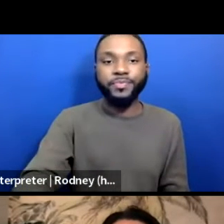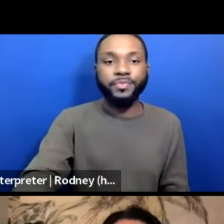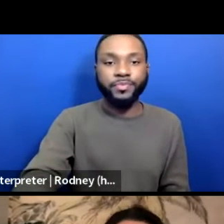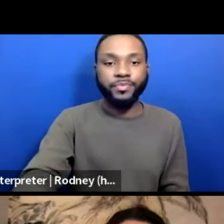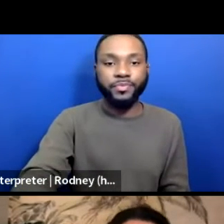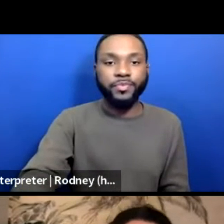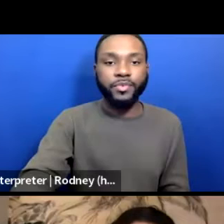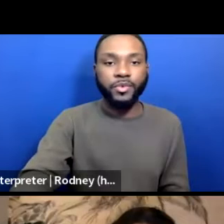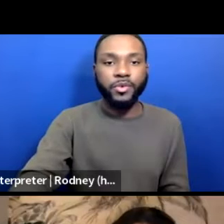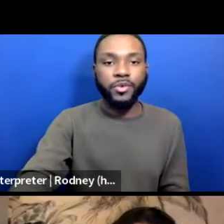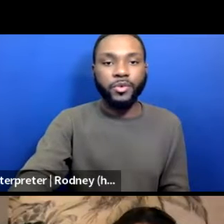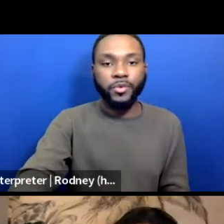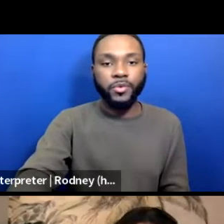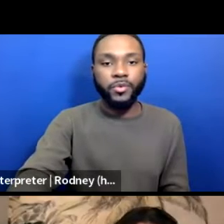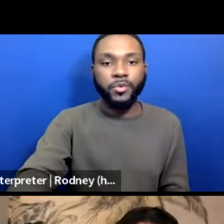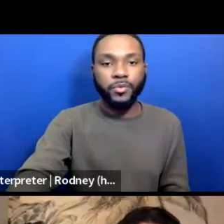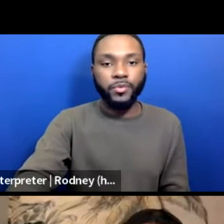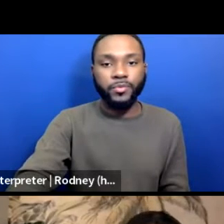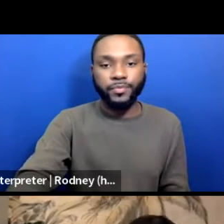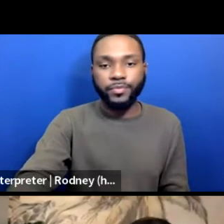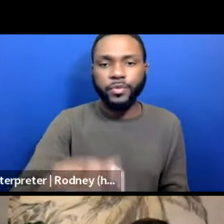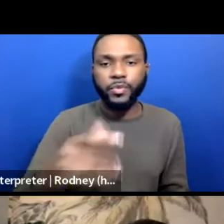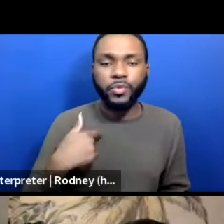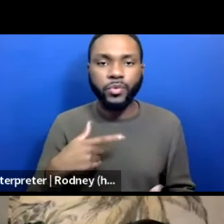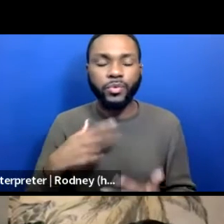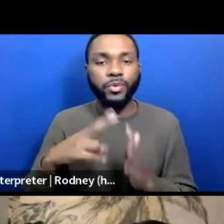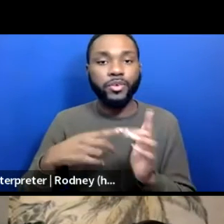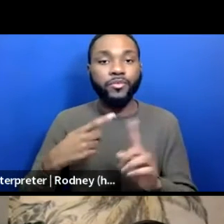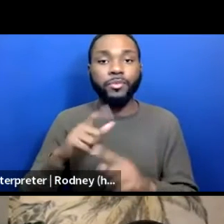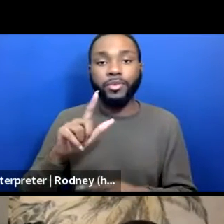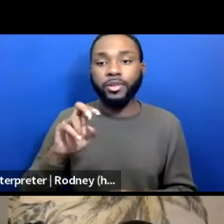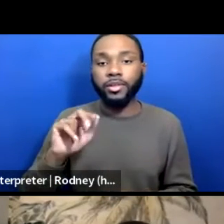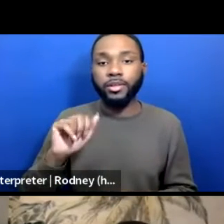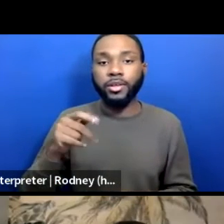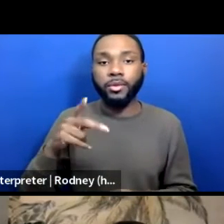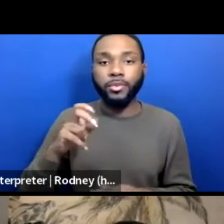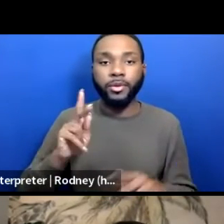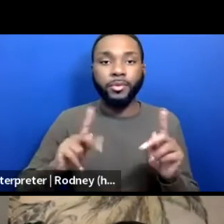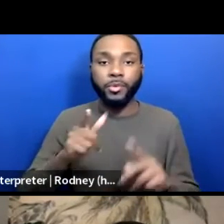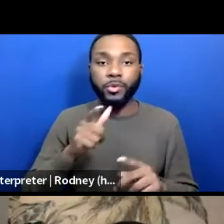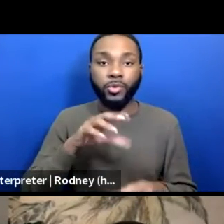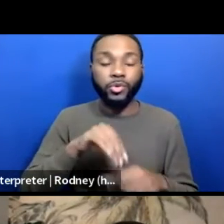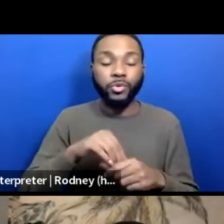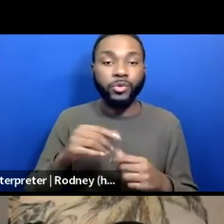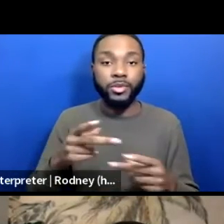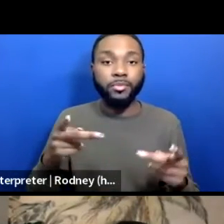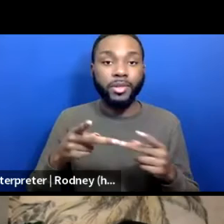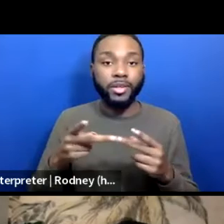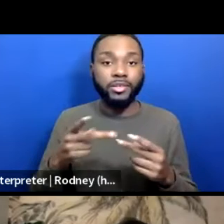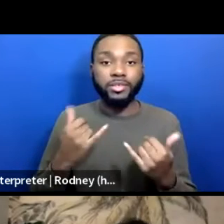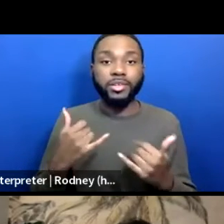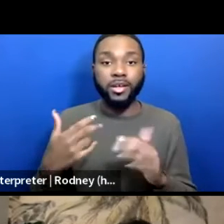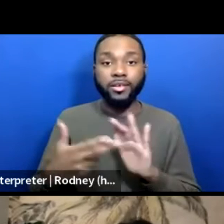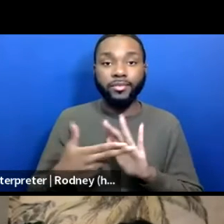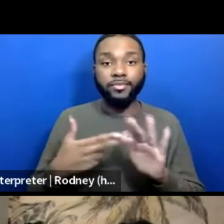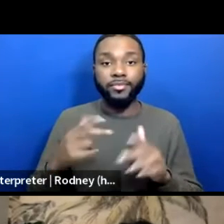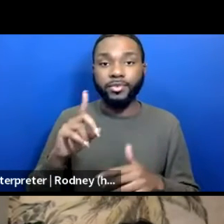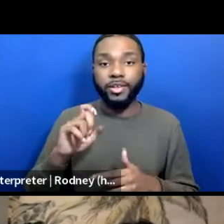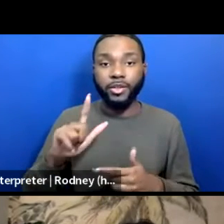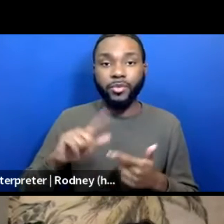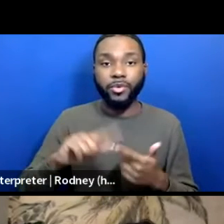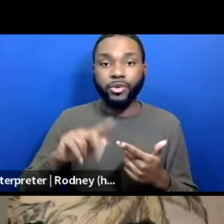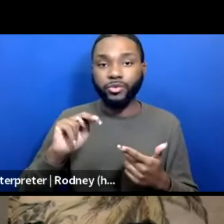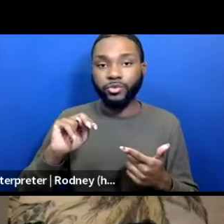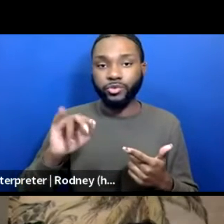people whose historical territory includes the places colonially known as Delaware, New Jersey,